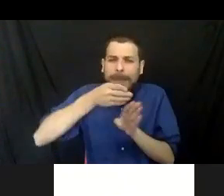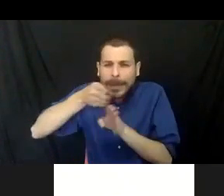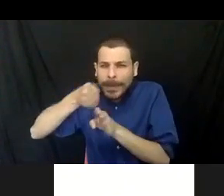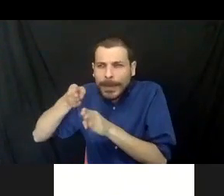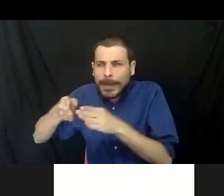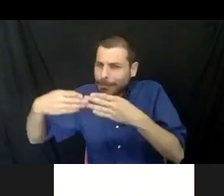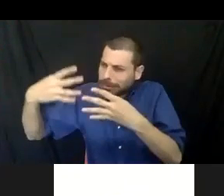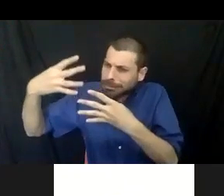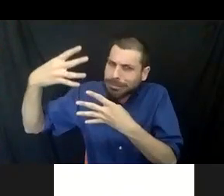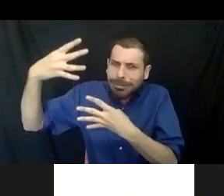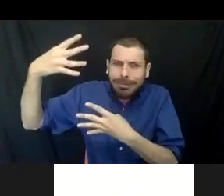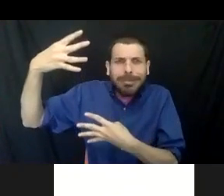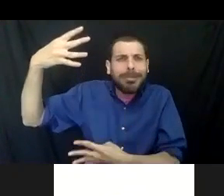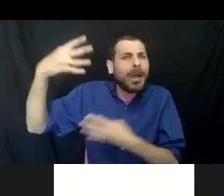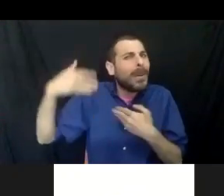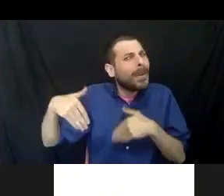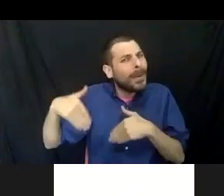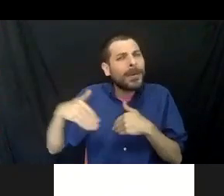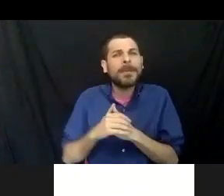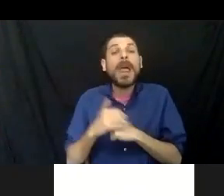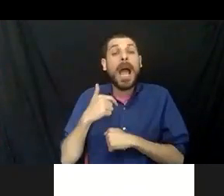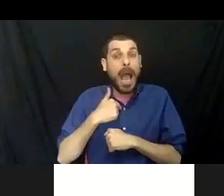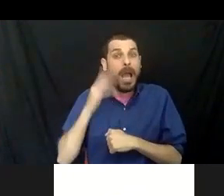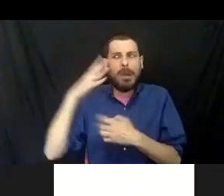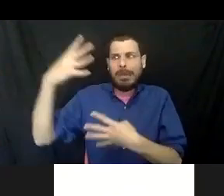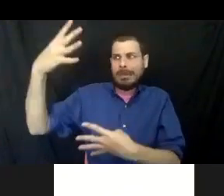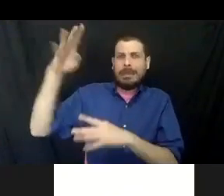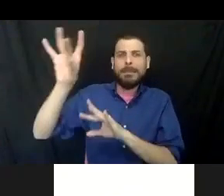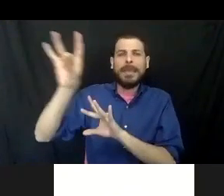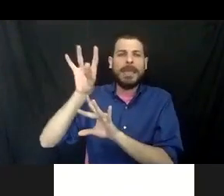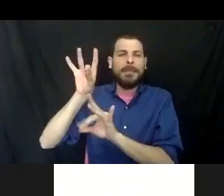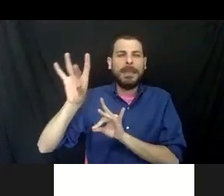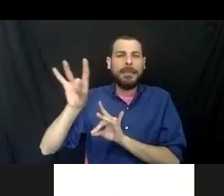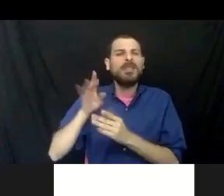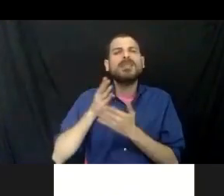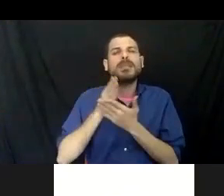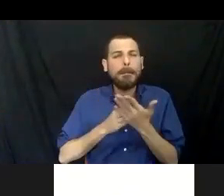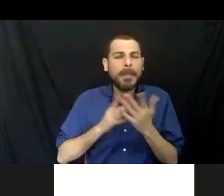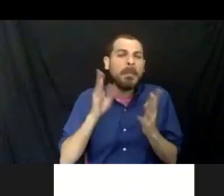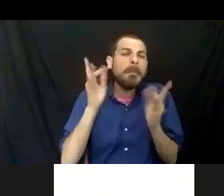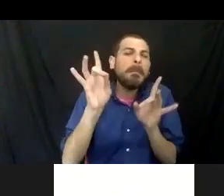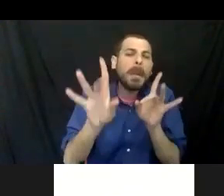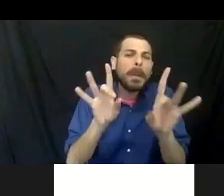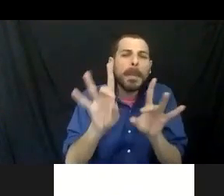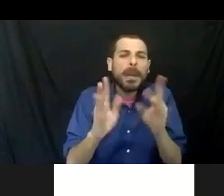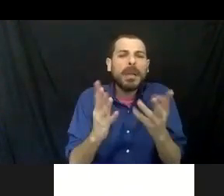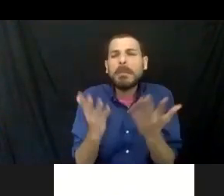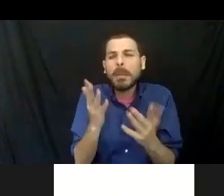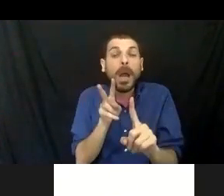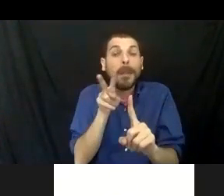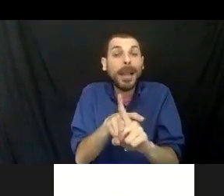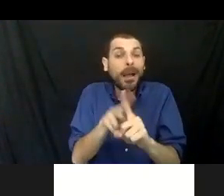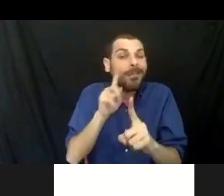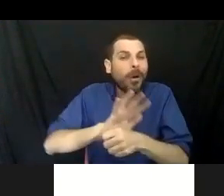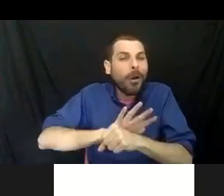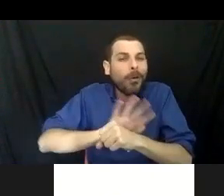going to talk about a couple of highlights that might help you if you're getting behind because of the COVID-19